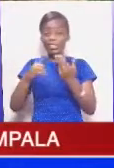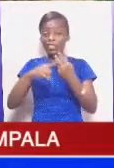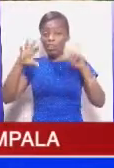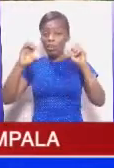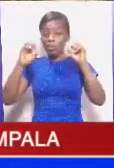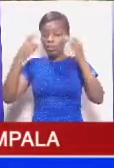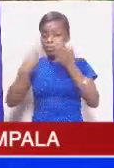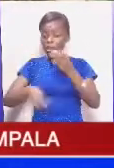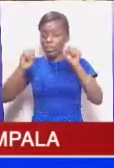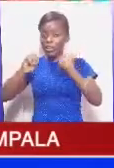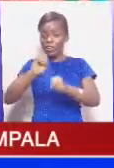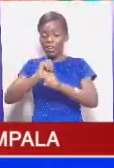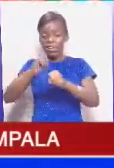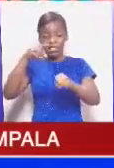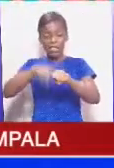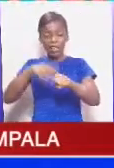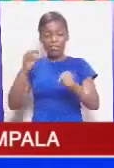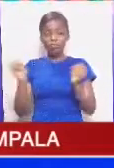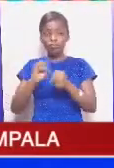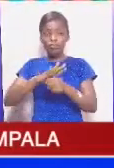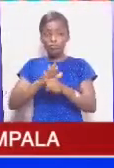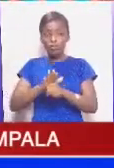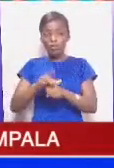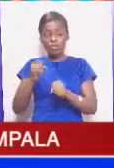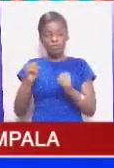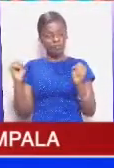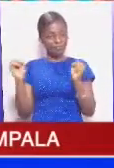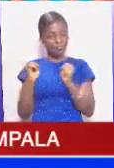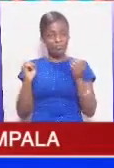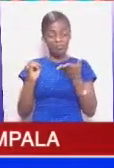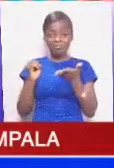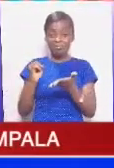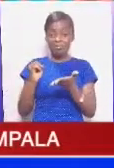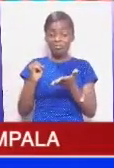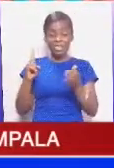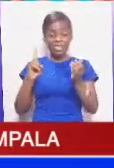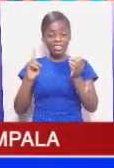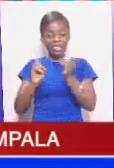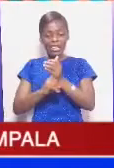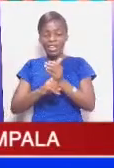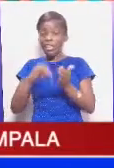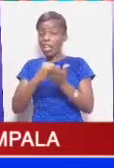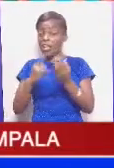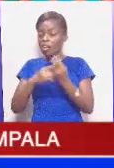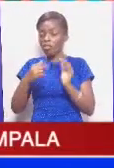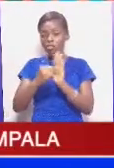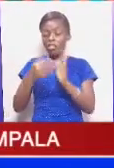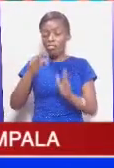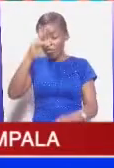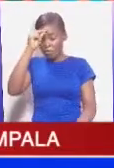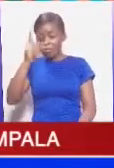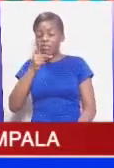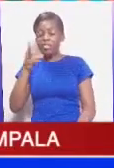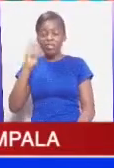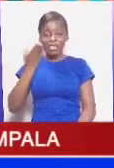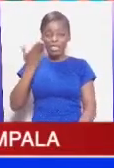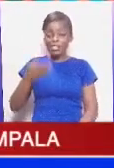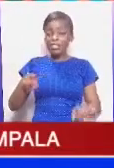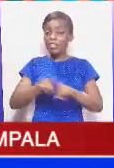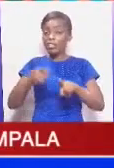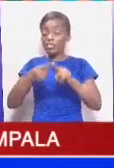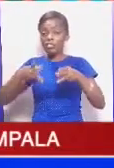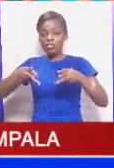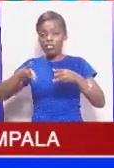kya COVID-19. Abalina akawuka oba abo abali affected nti oba muzadde we yalina akawuka, nti oba muganda we, mu ngeri